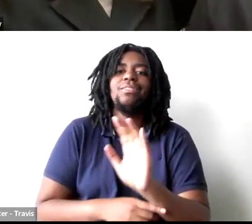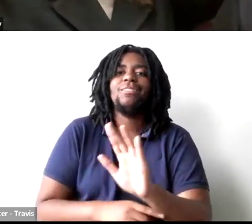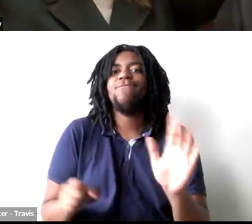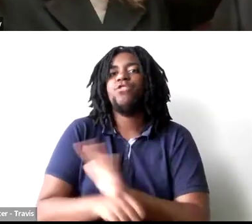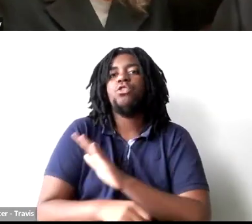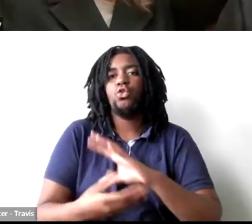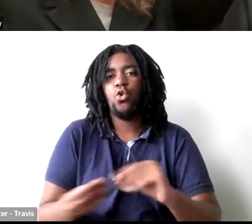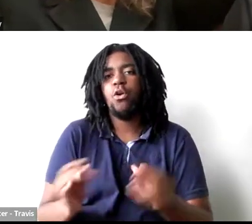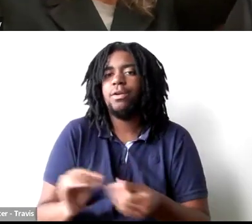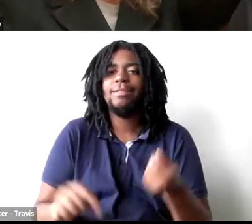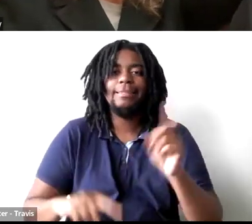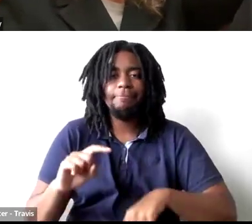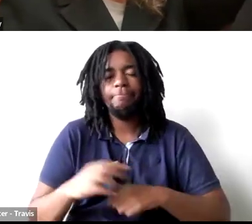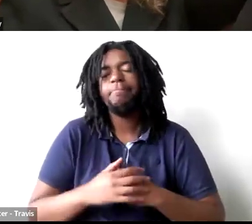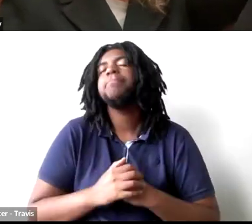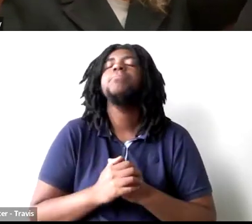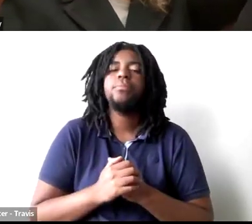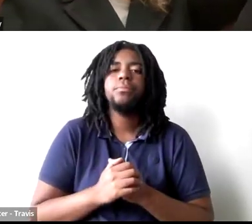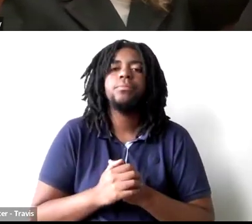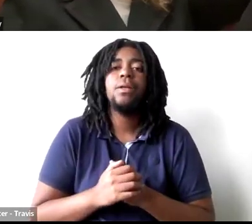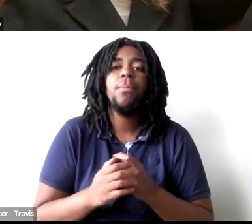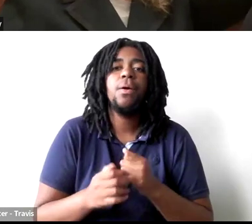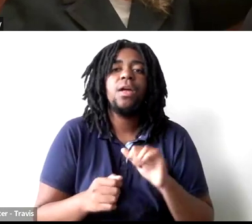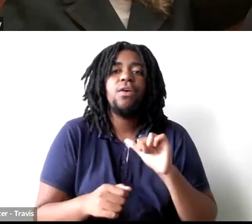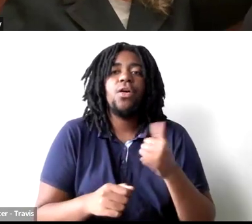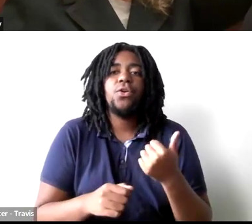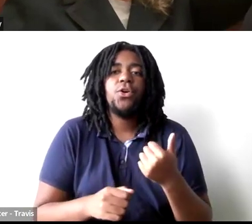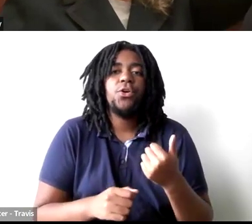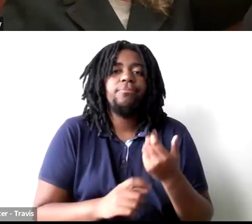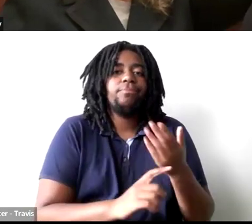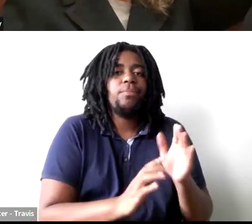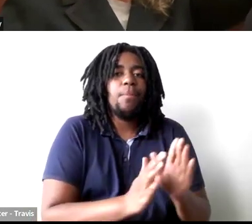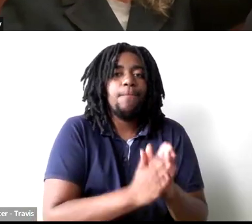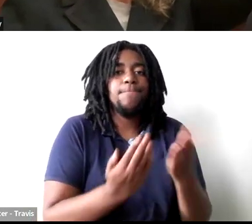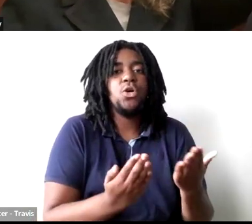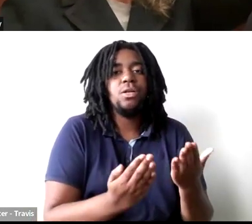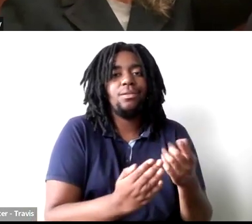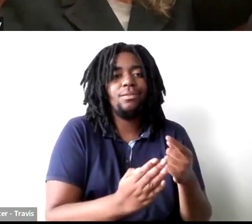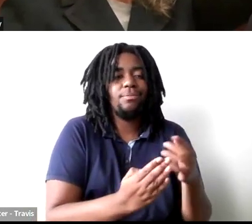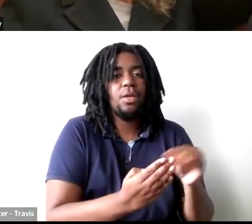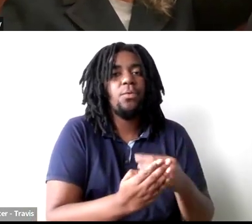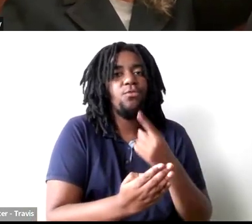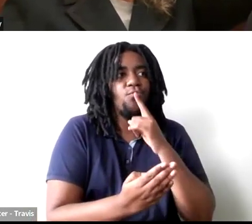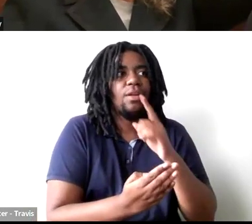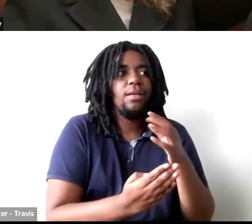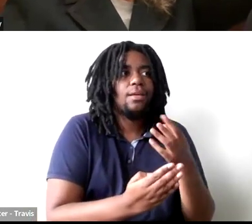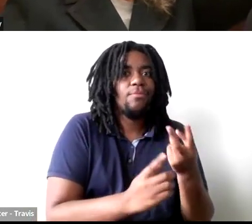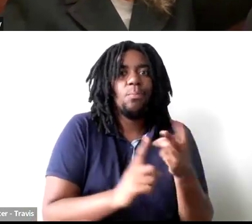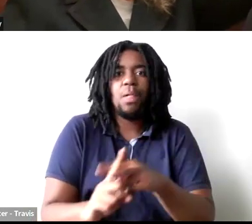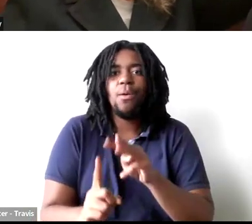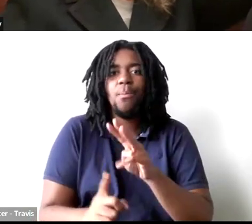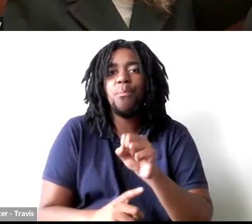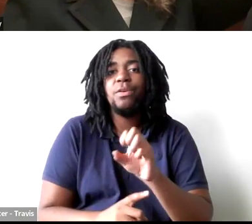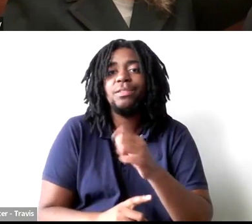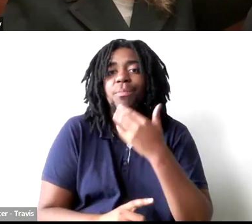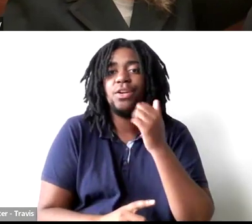that is really so beautiful. I mean, you know, I really had no idea until I sat down and really started looking hard at this